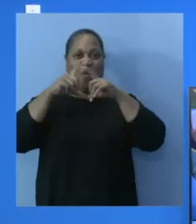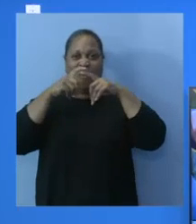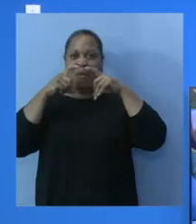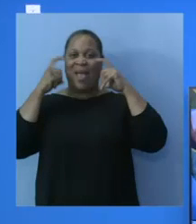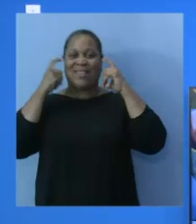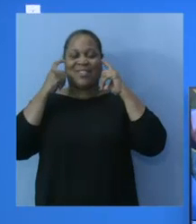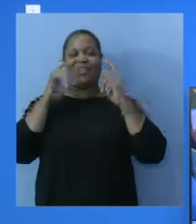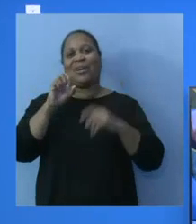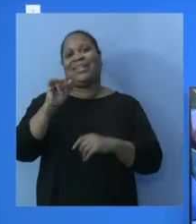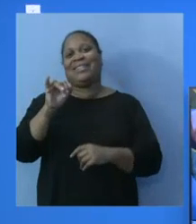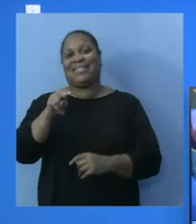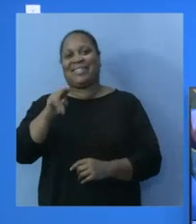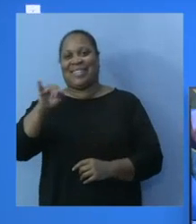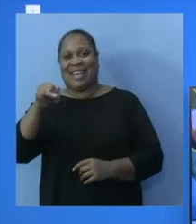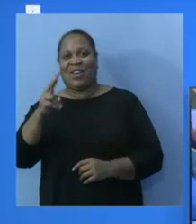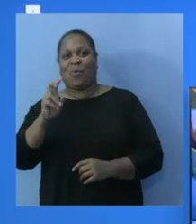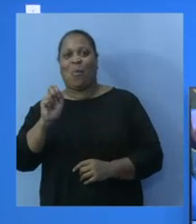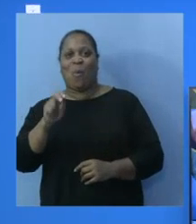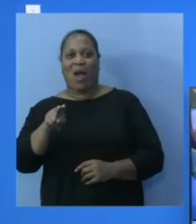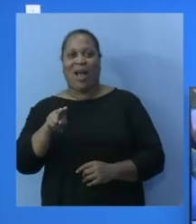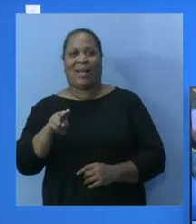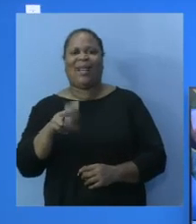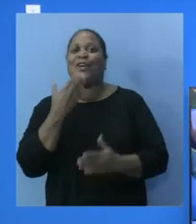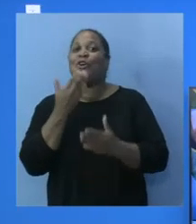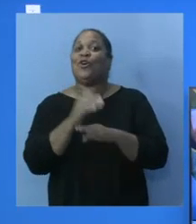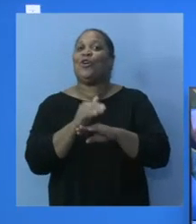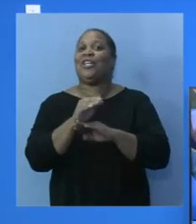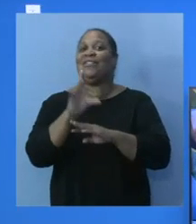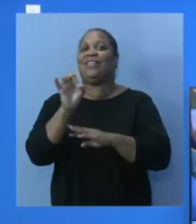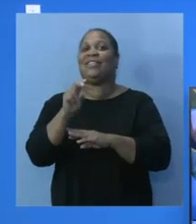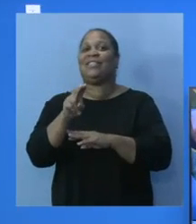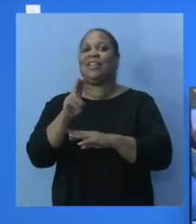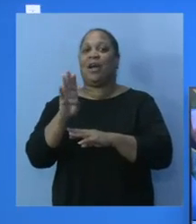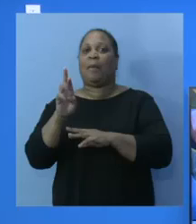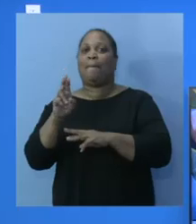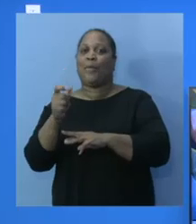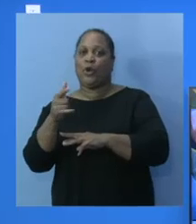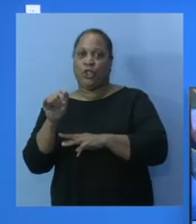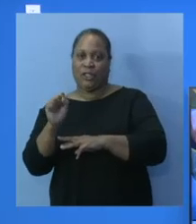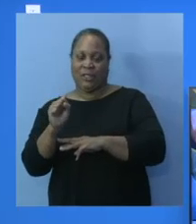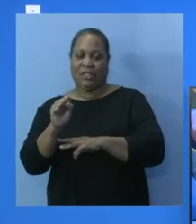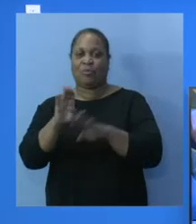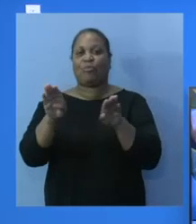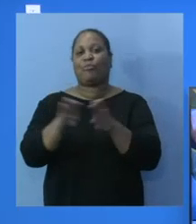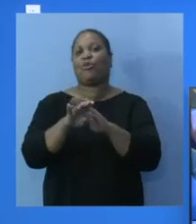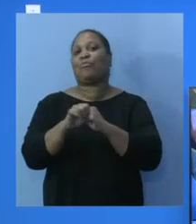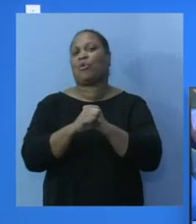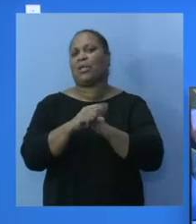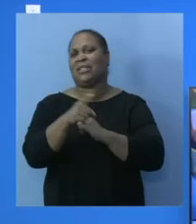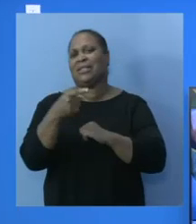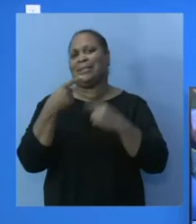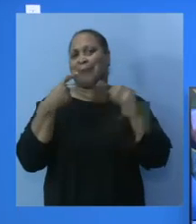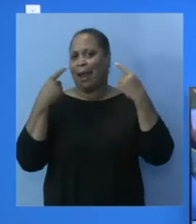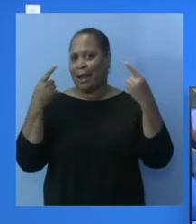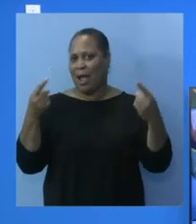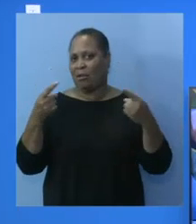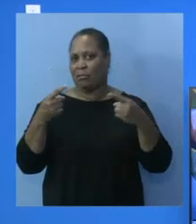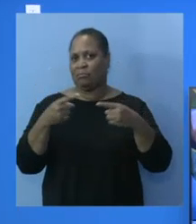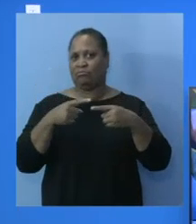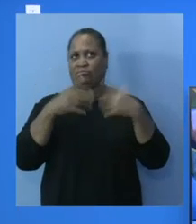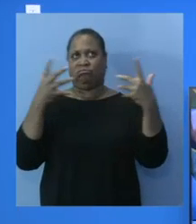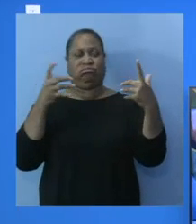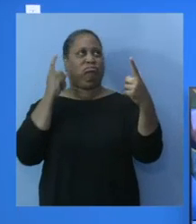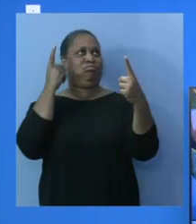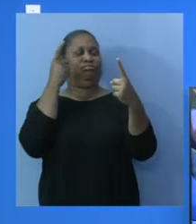Yes. Good evening, Don Burgess, Bermuda Broadcasting. Mr. Premier, you just announced a tremendous goal